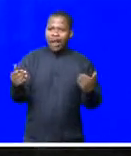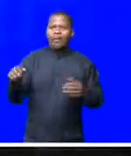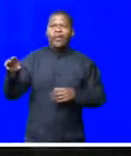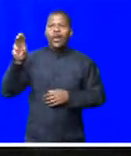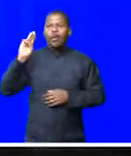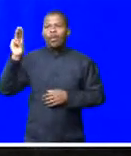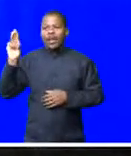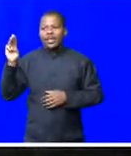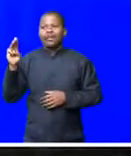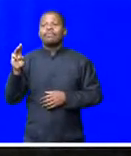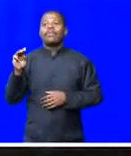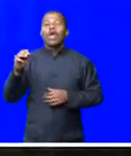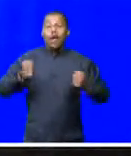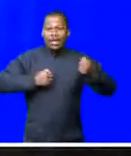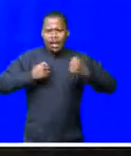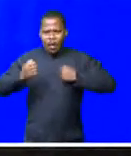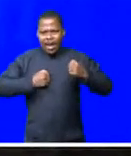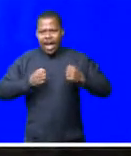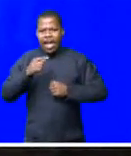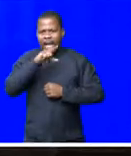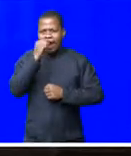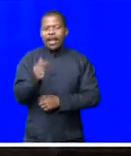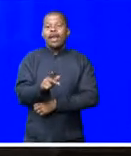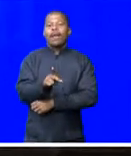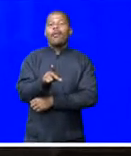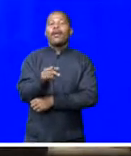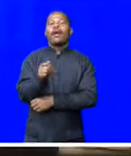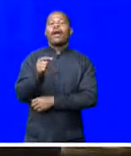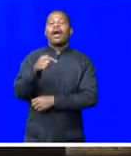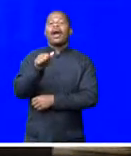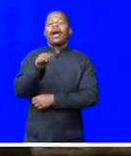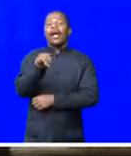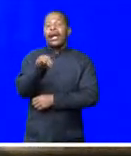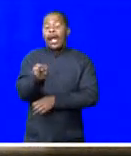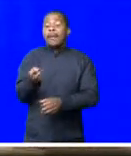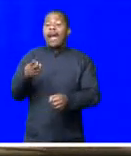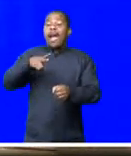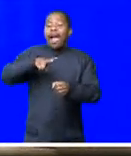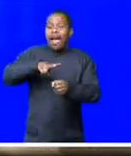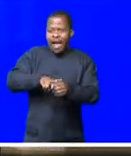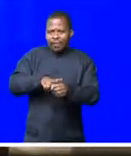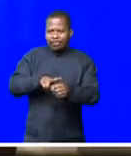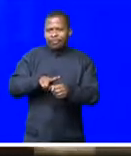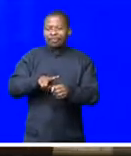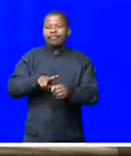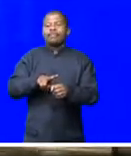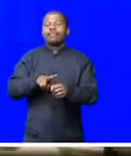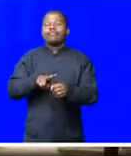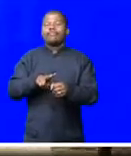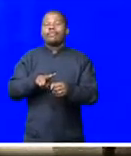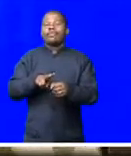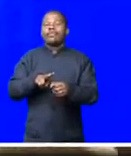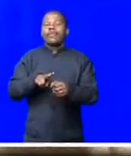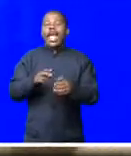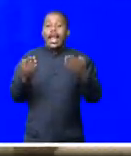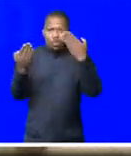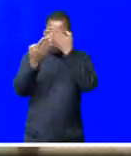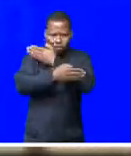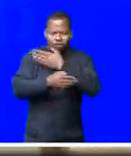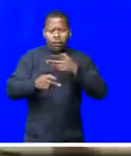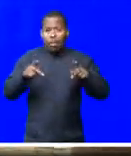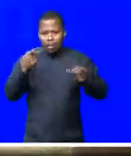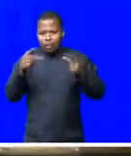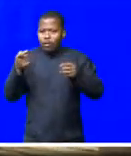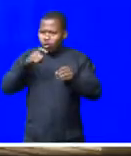le Rwanda His Excellency Paul Kagame. Lesidlo sakusihlwa besikathe sisekwemukela